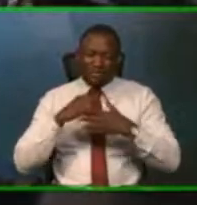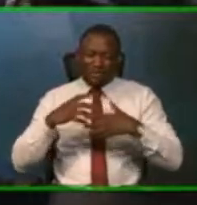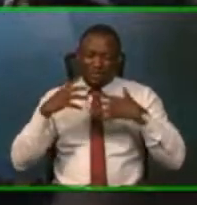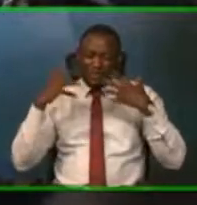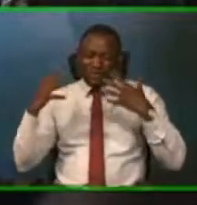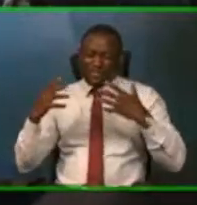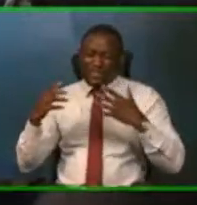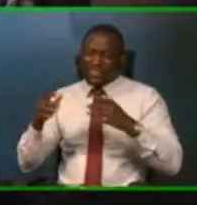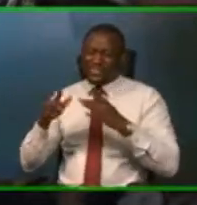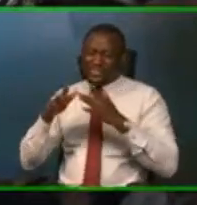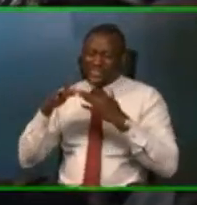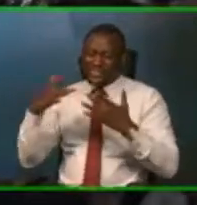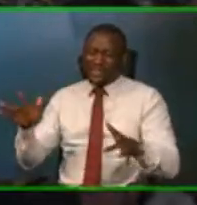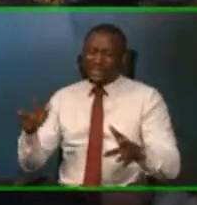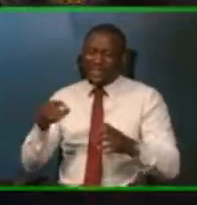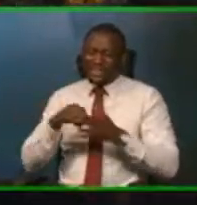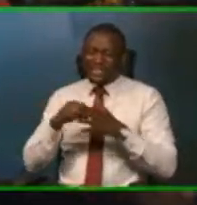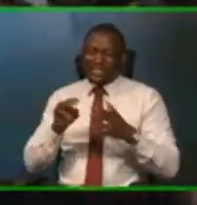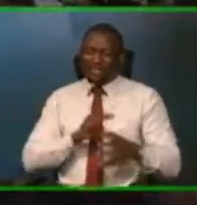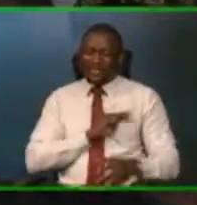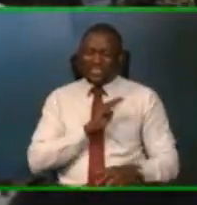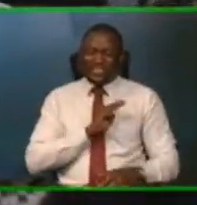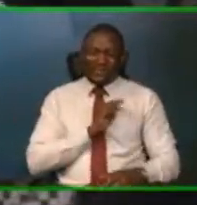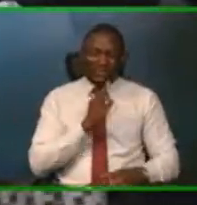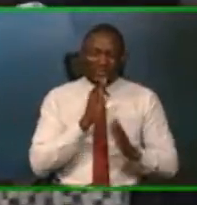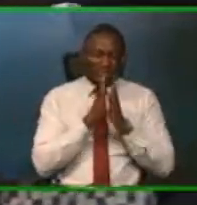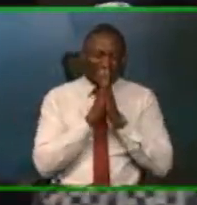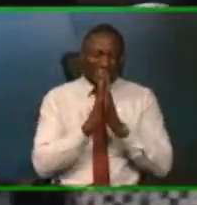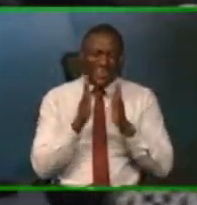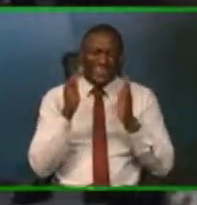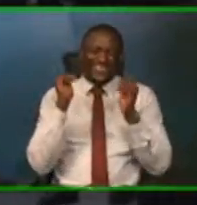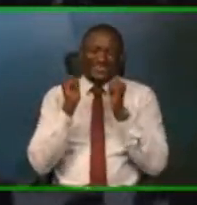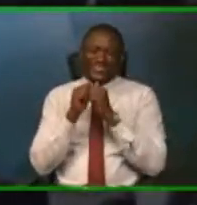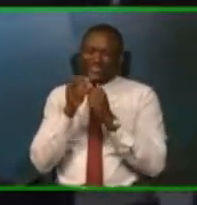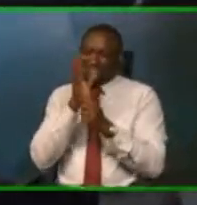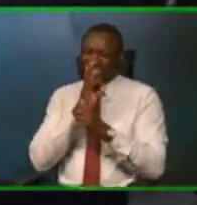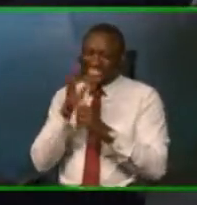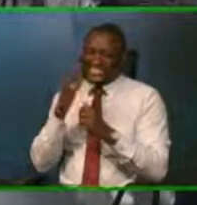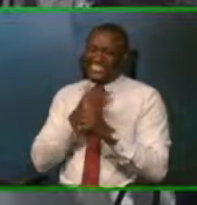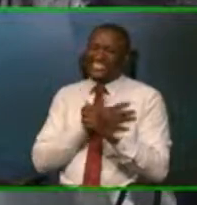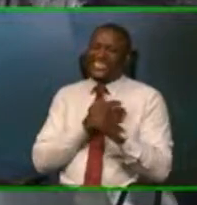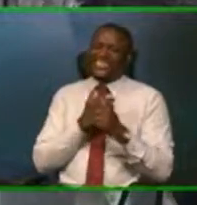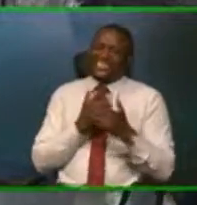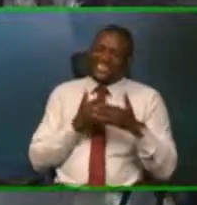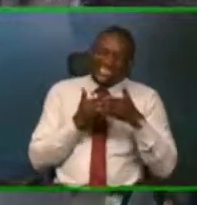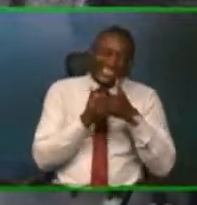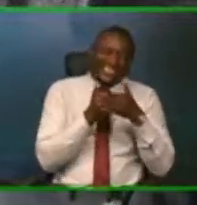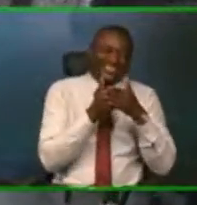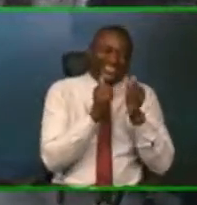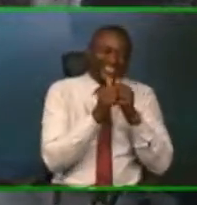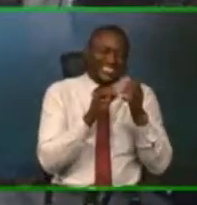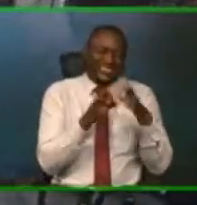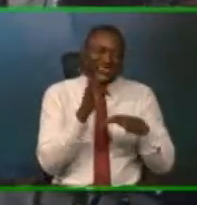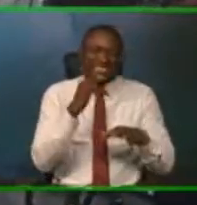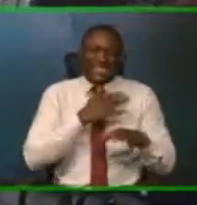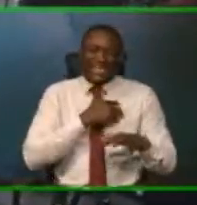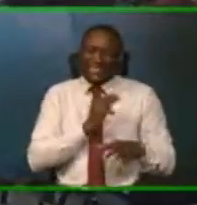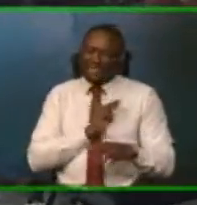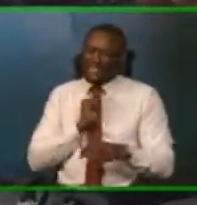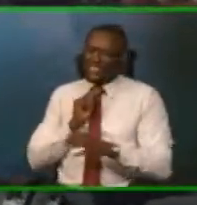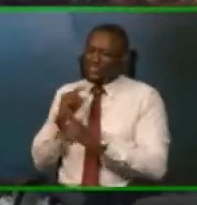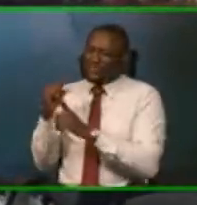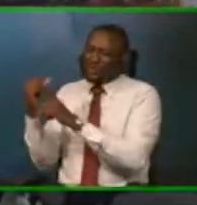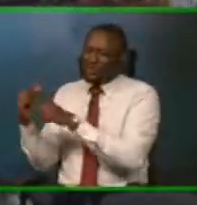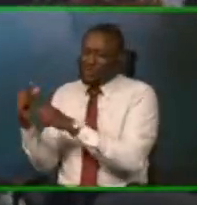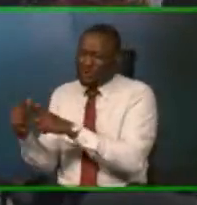and sound in the ministry of prayer, with fasting, intimacy with the Spirit, and then the ministry of the